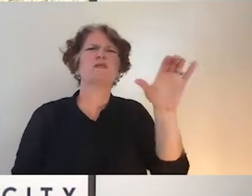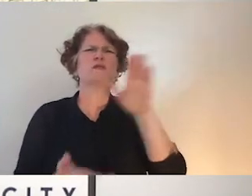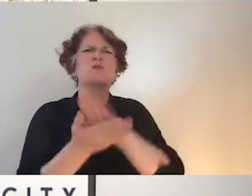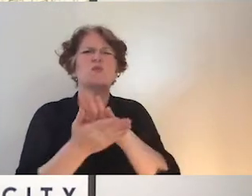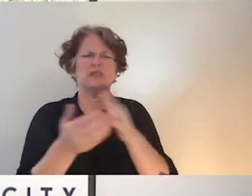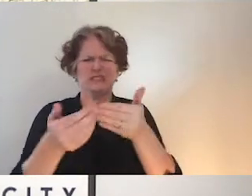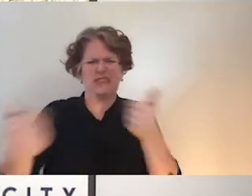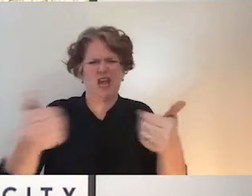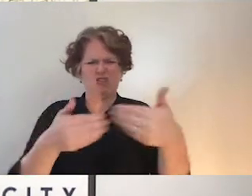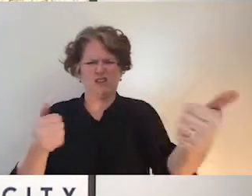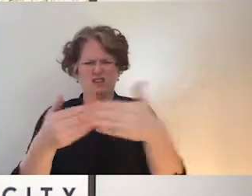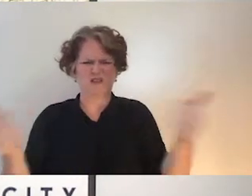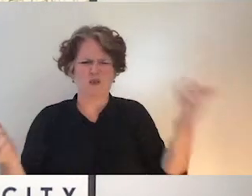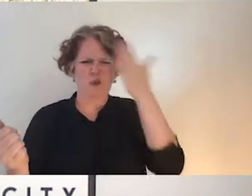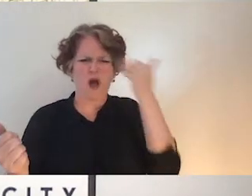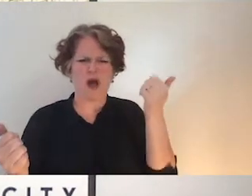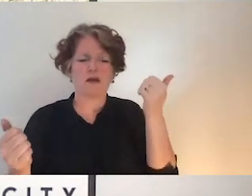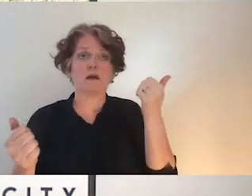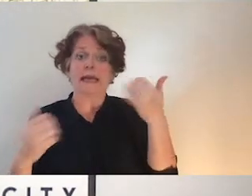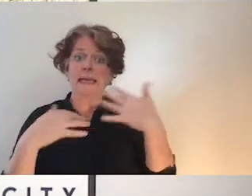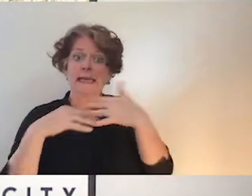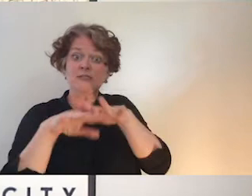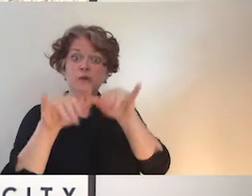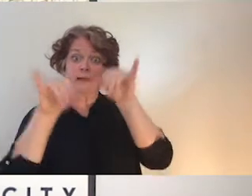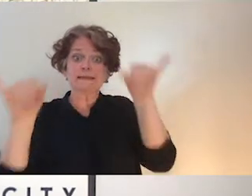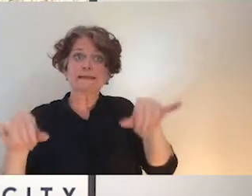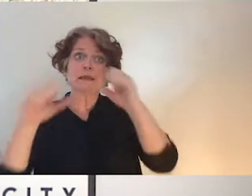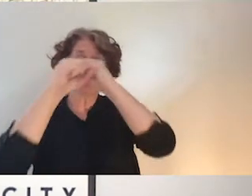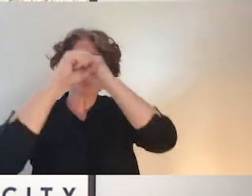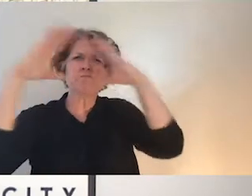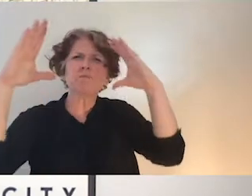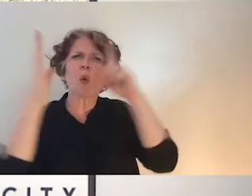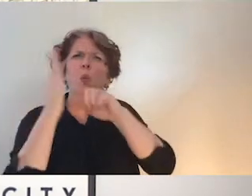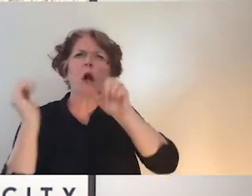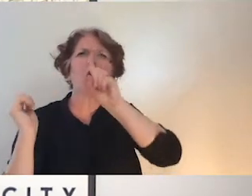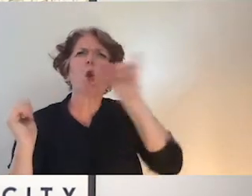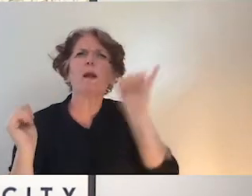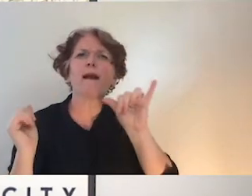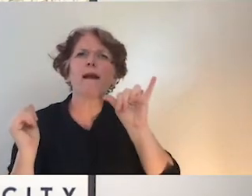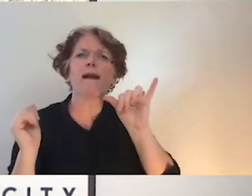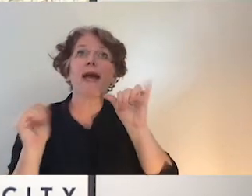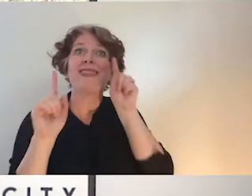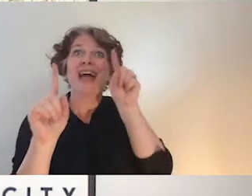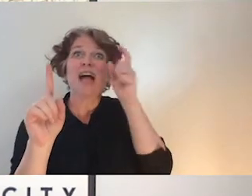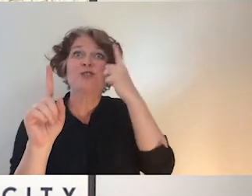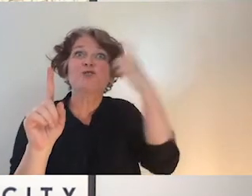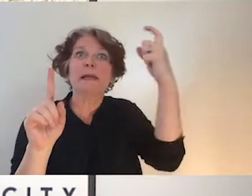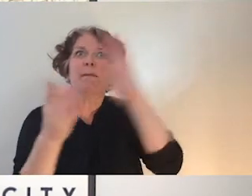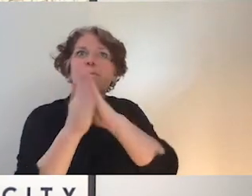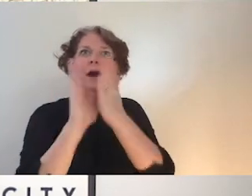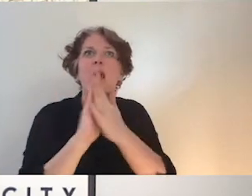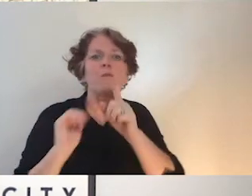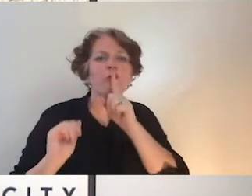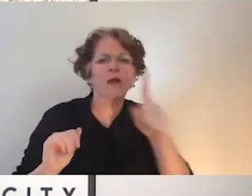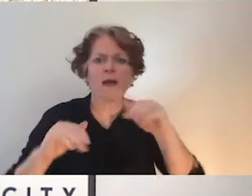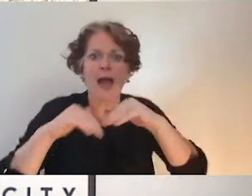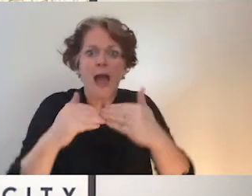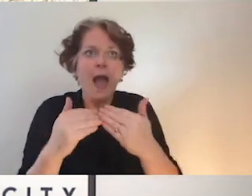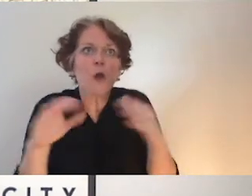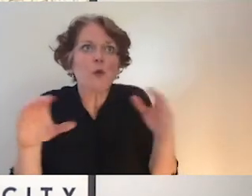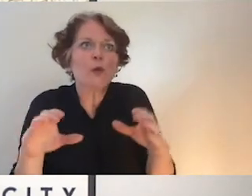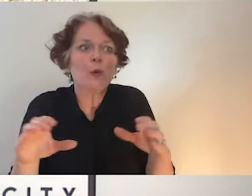City schools so segregated? What does an integrated system even look like? And how do we turn that dream into a reality?